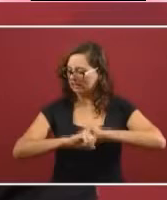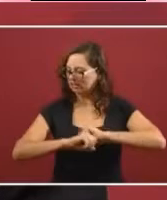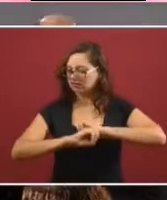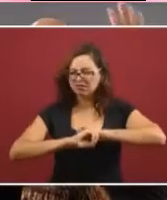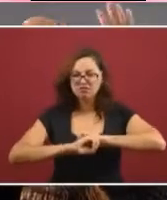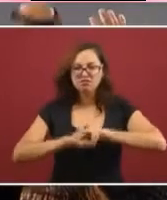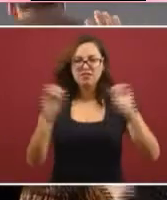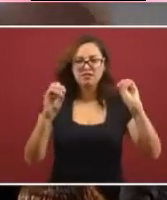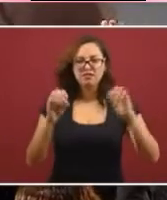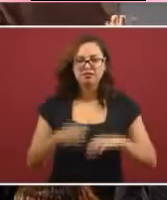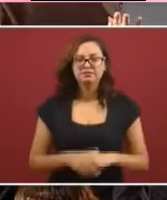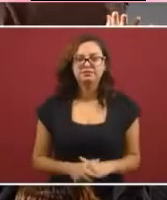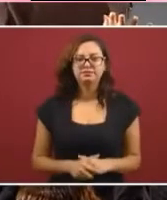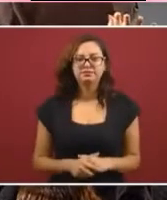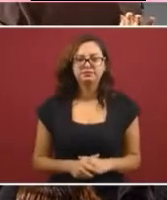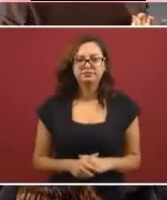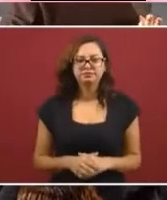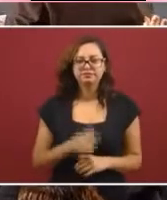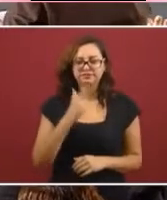No corruption.